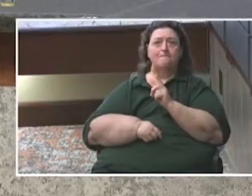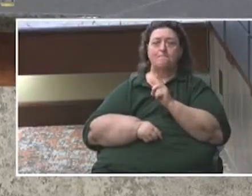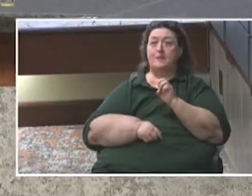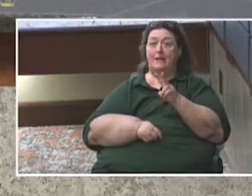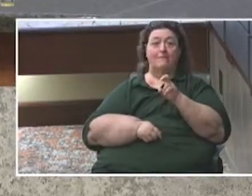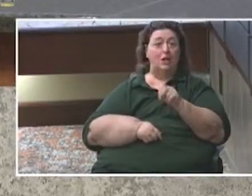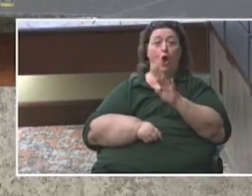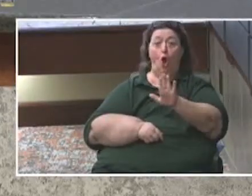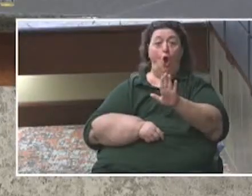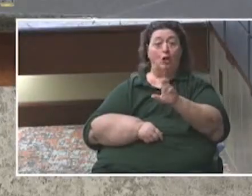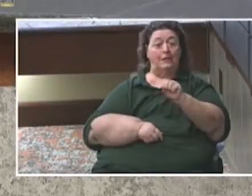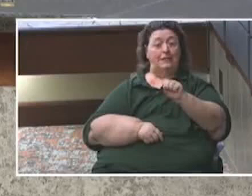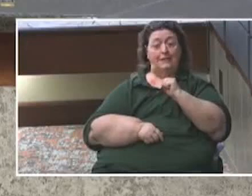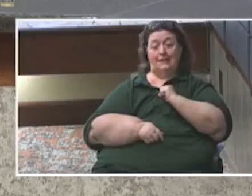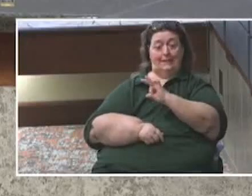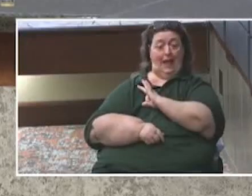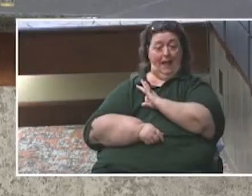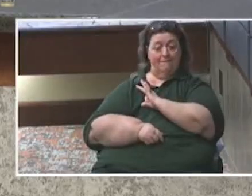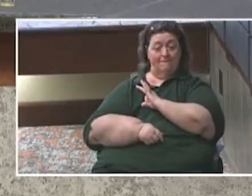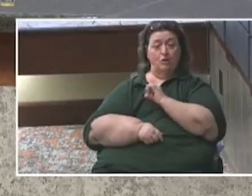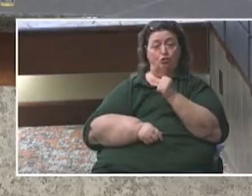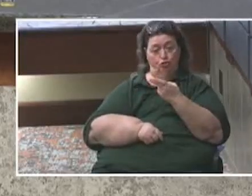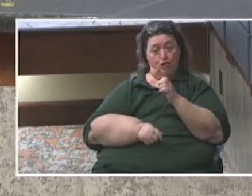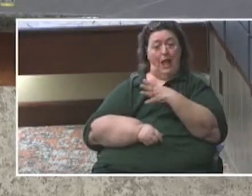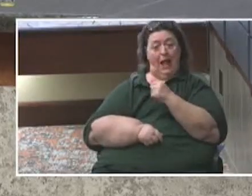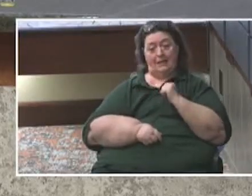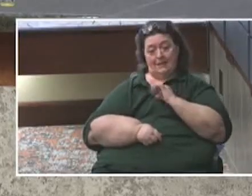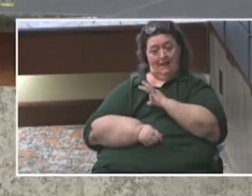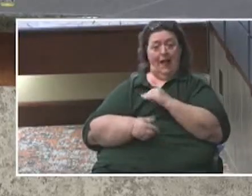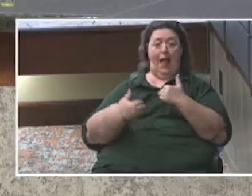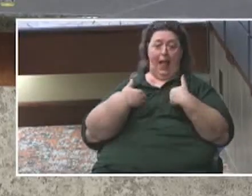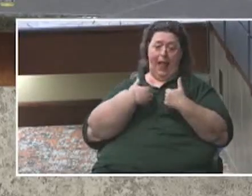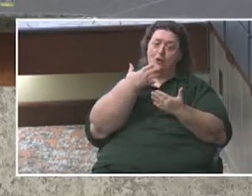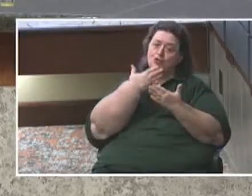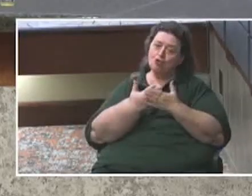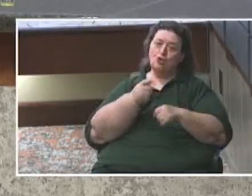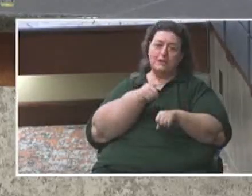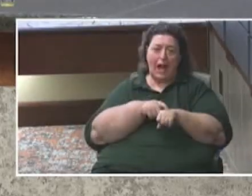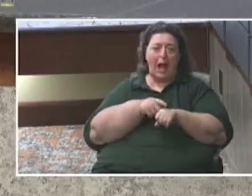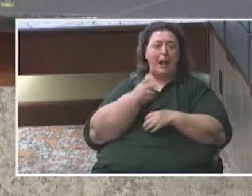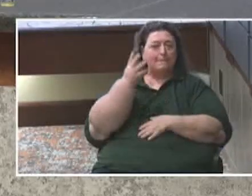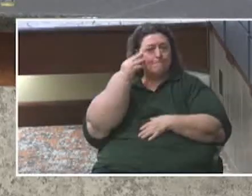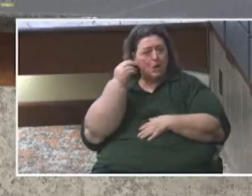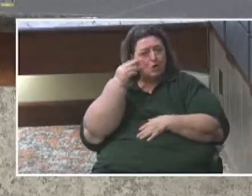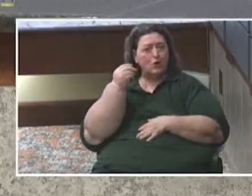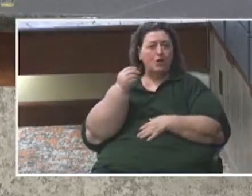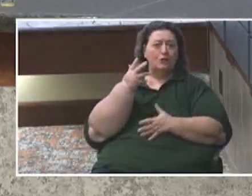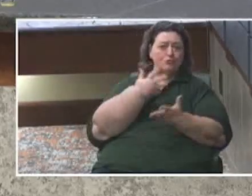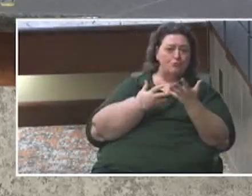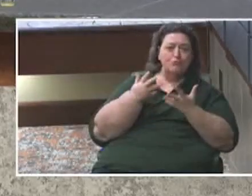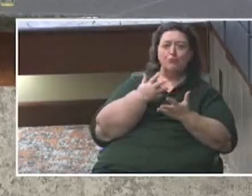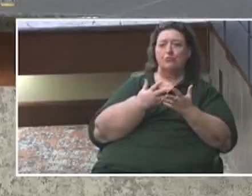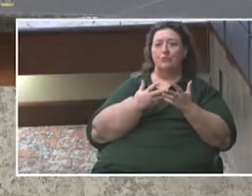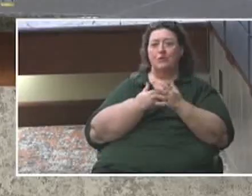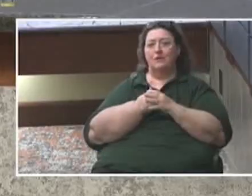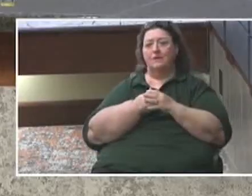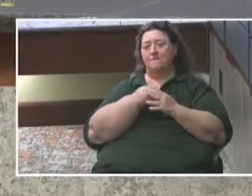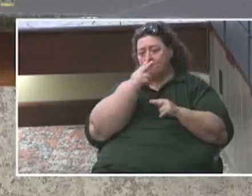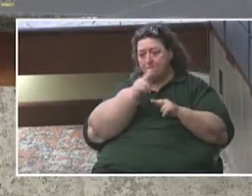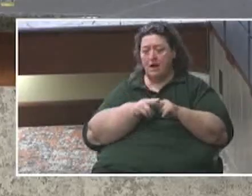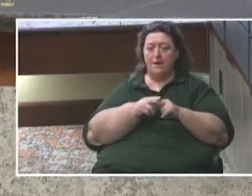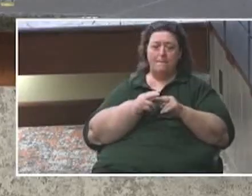even her staff, she and her staff had a good time experiencing the STEAM Center. They got to go into the recording